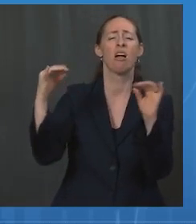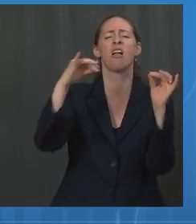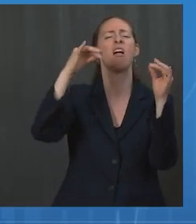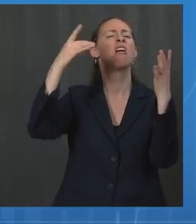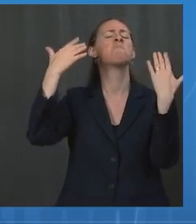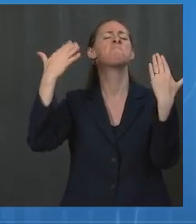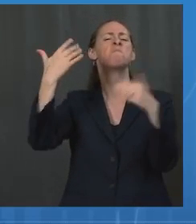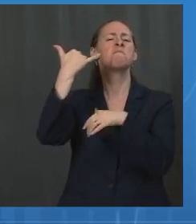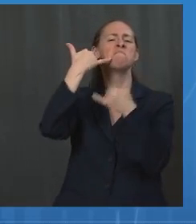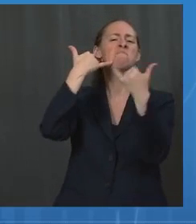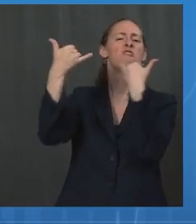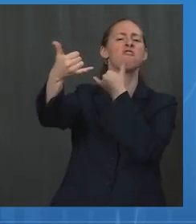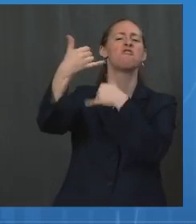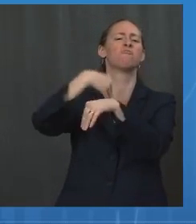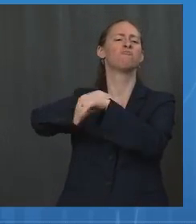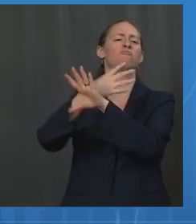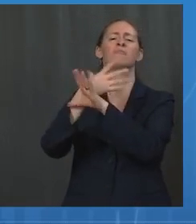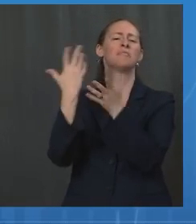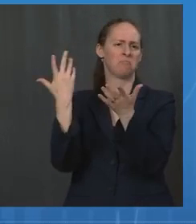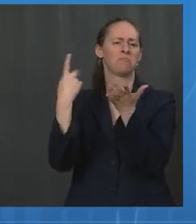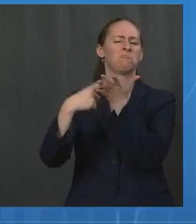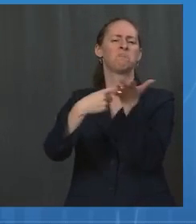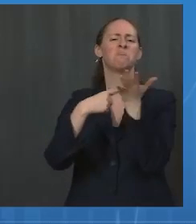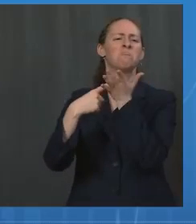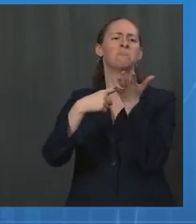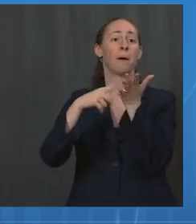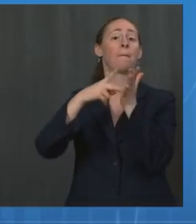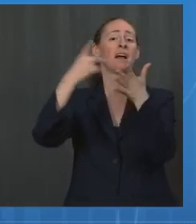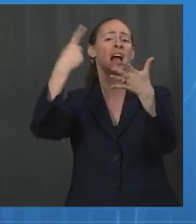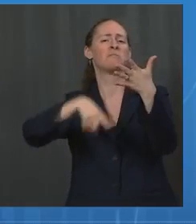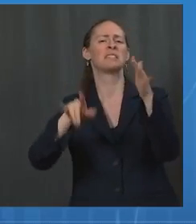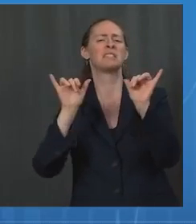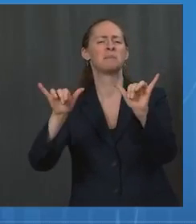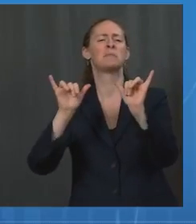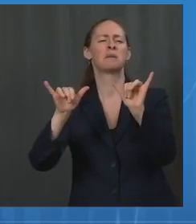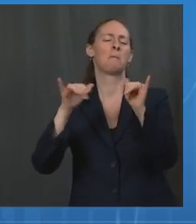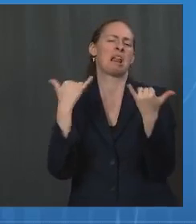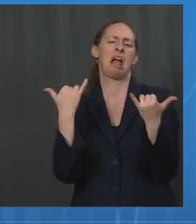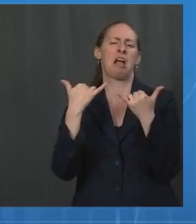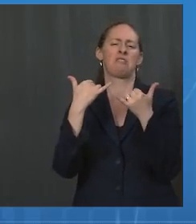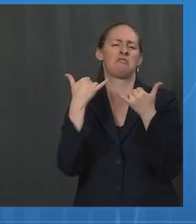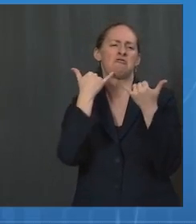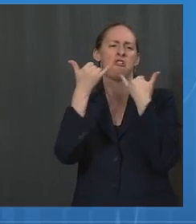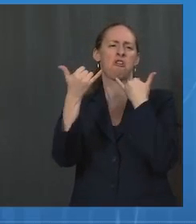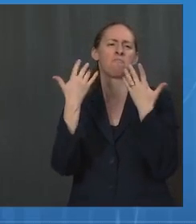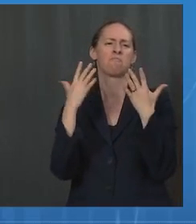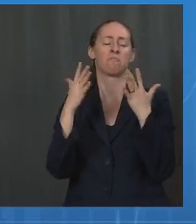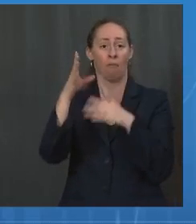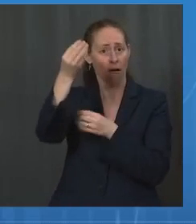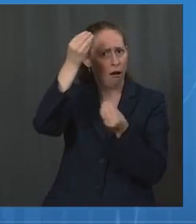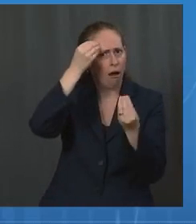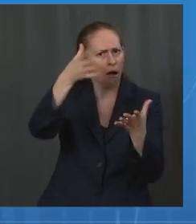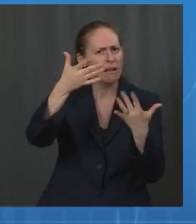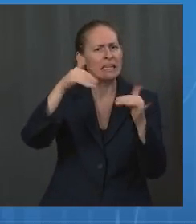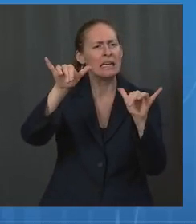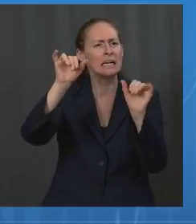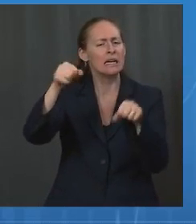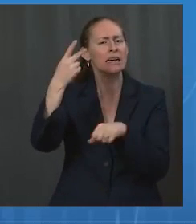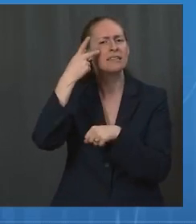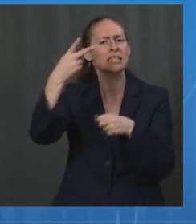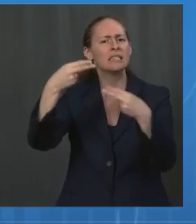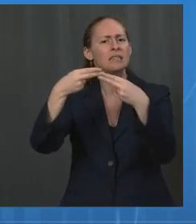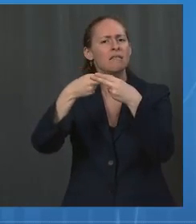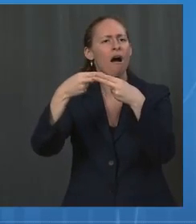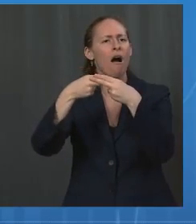so we will get back to our regular format next week. You will be able to see slides on the screen as we progress